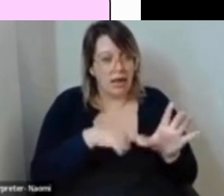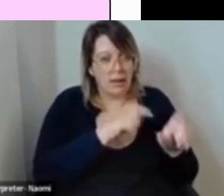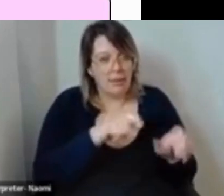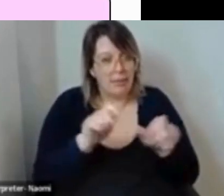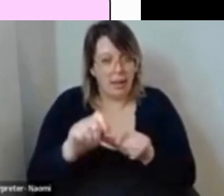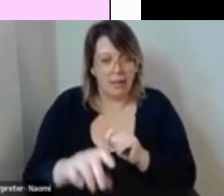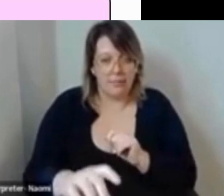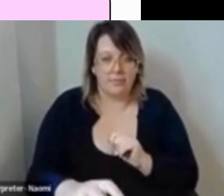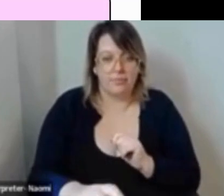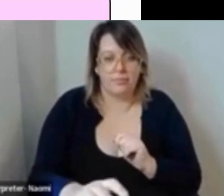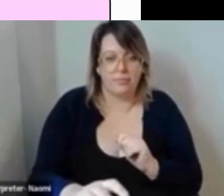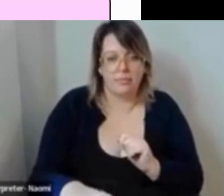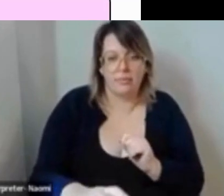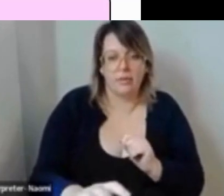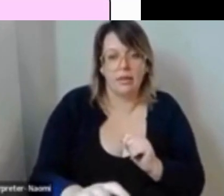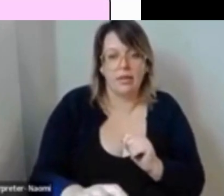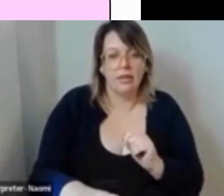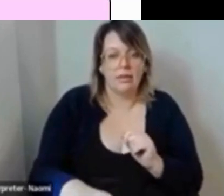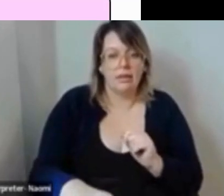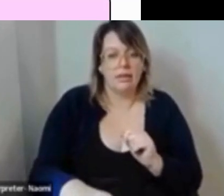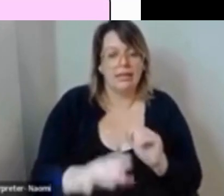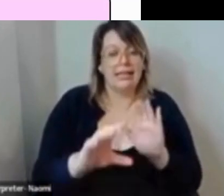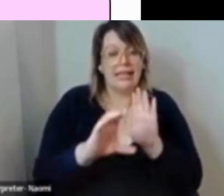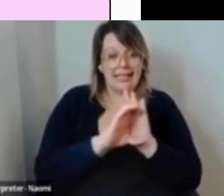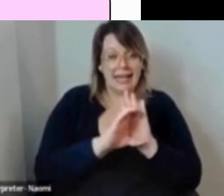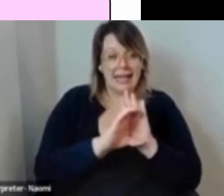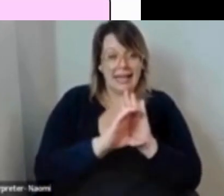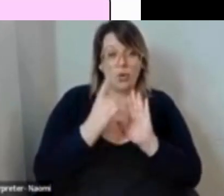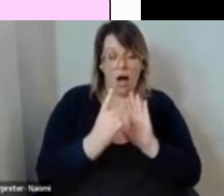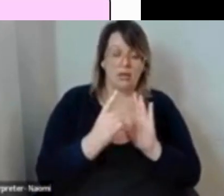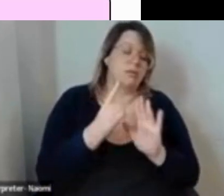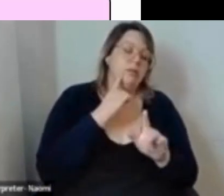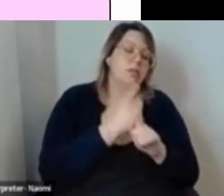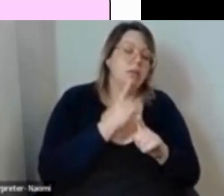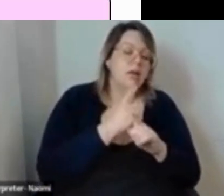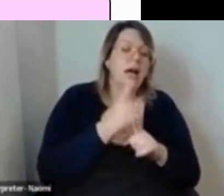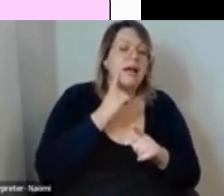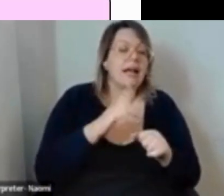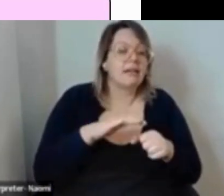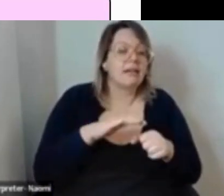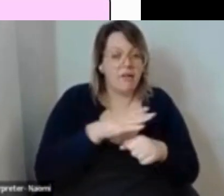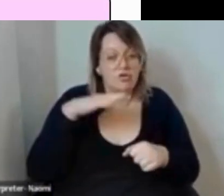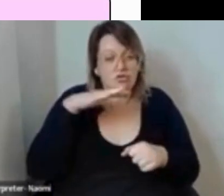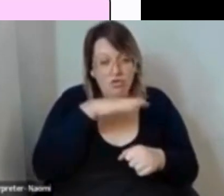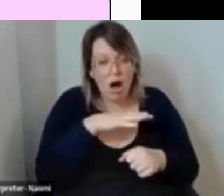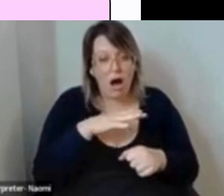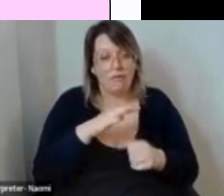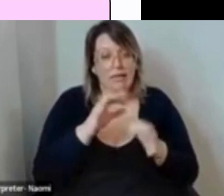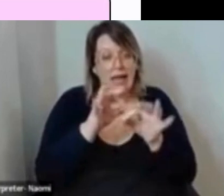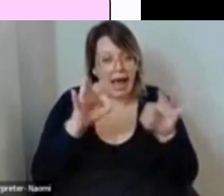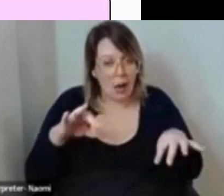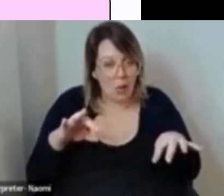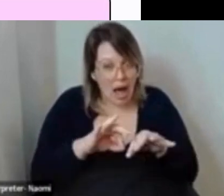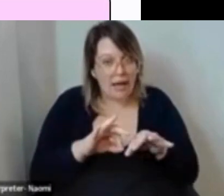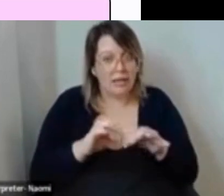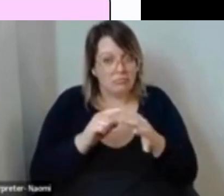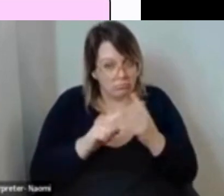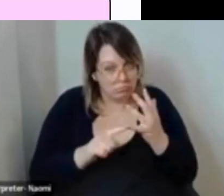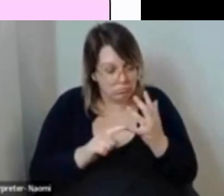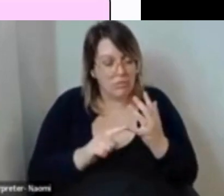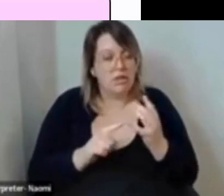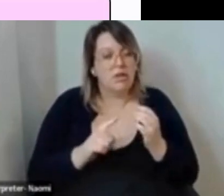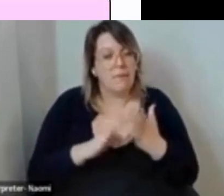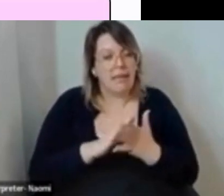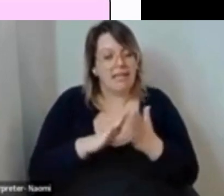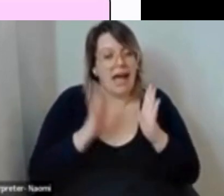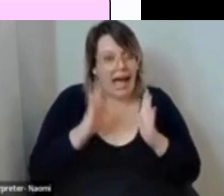additional conditions also cover what we can accept in terms of draft or outline versions of documents for the first couple of payments, so that you don't need to try